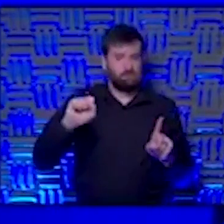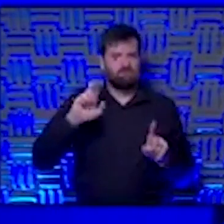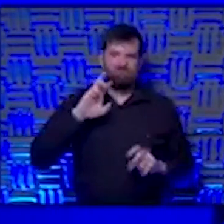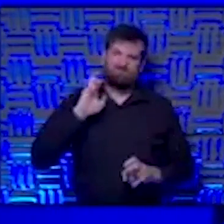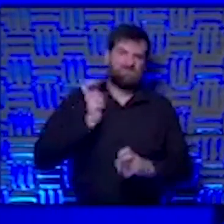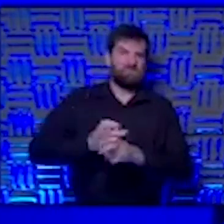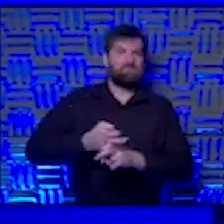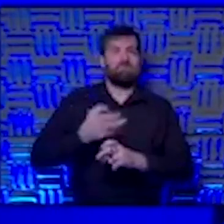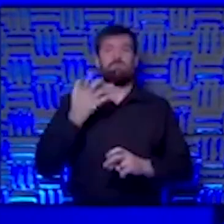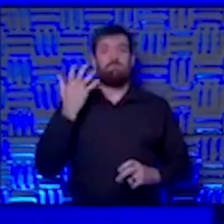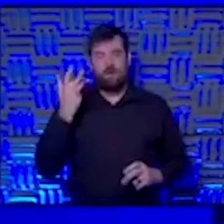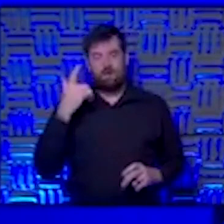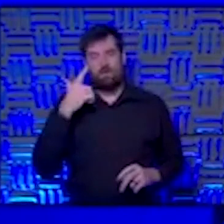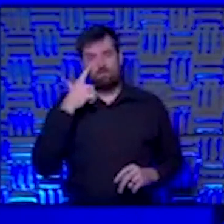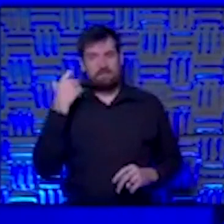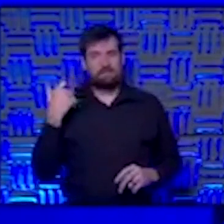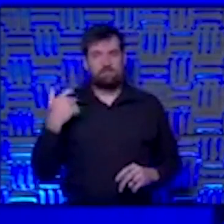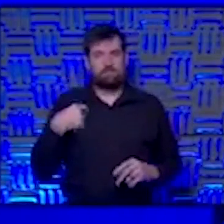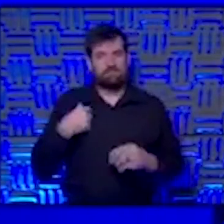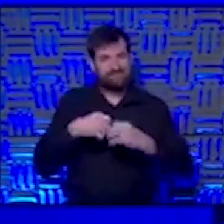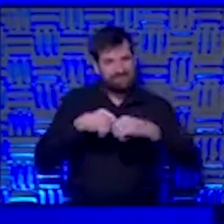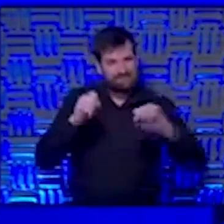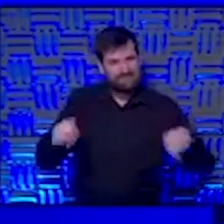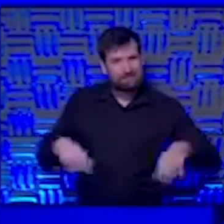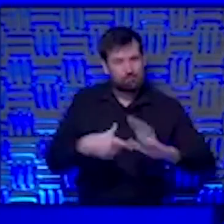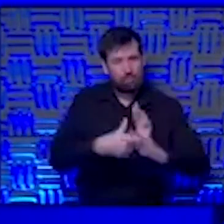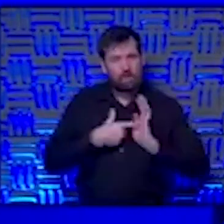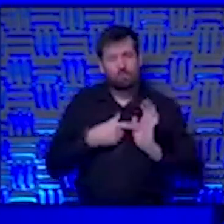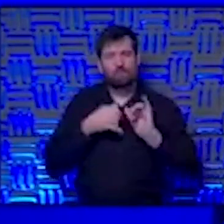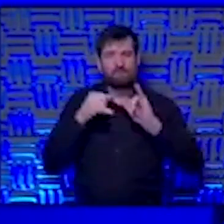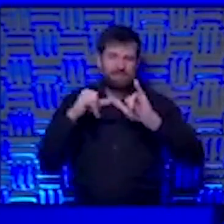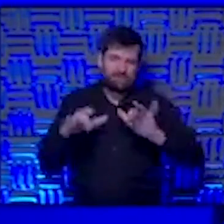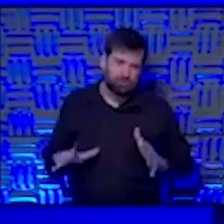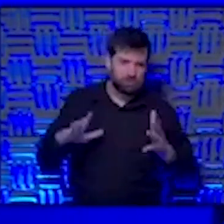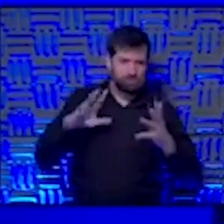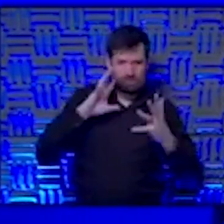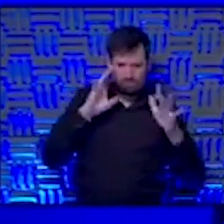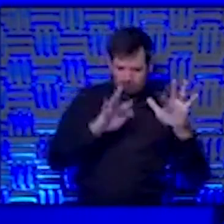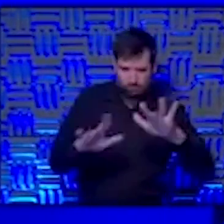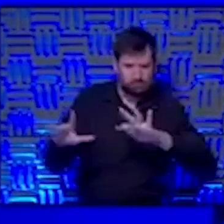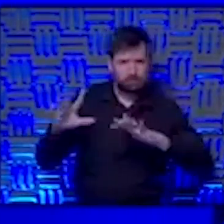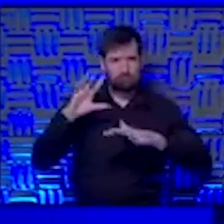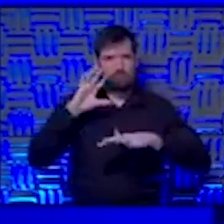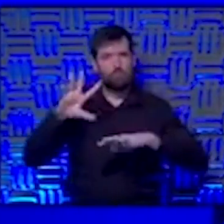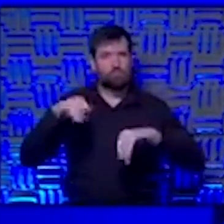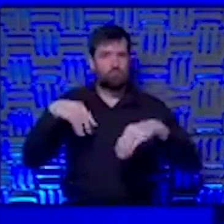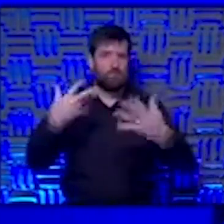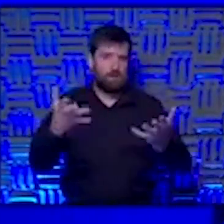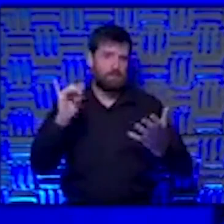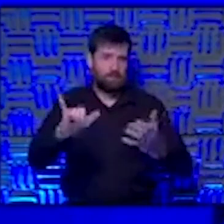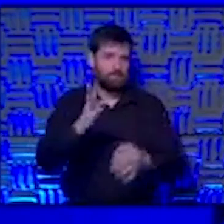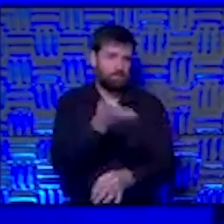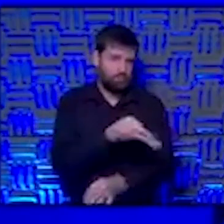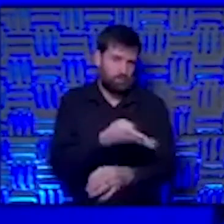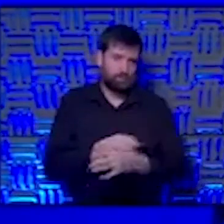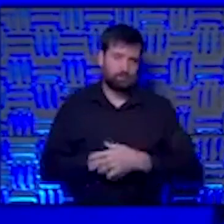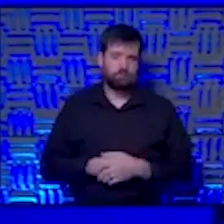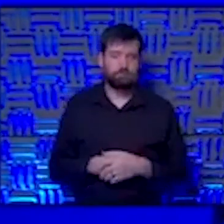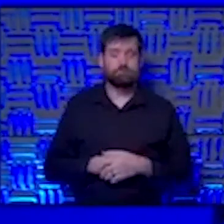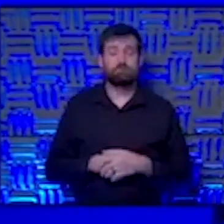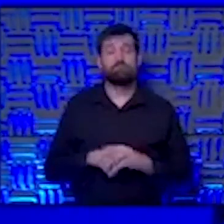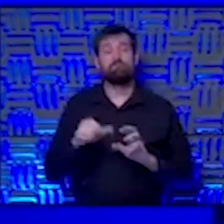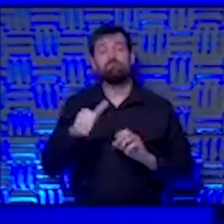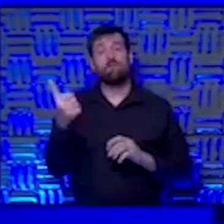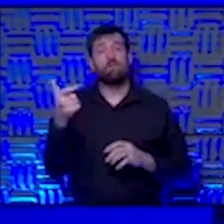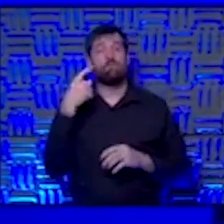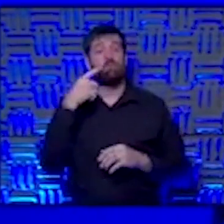because of the systems that are needed and the engineering in the places that are needed to be able to do that infusion. The other thing is